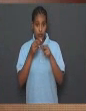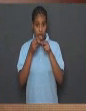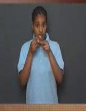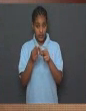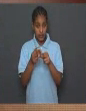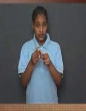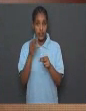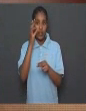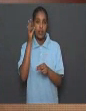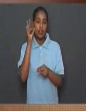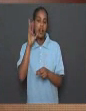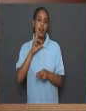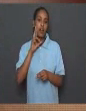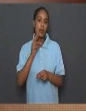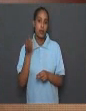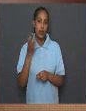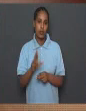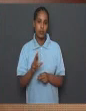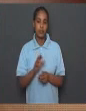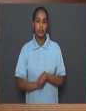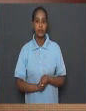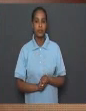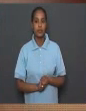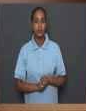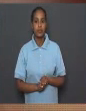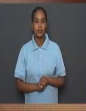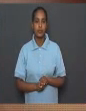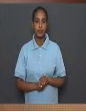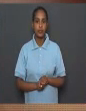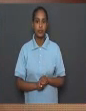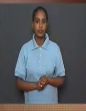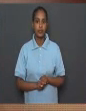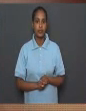as India rubber or caoutchouc.